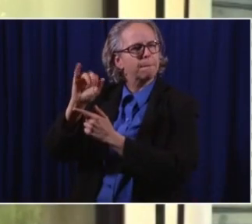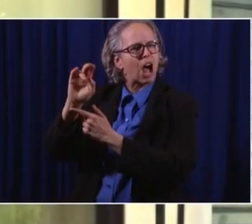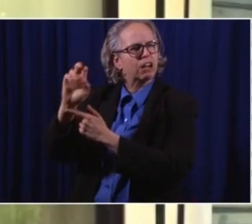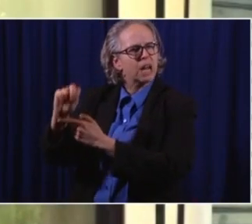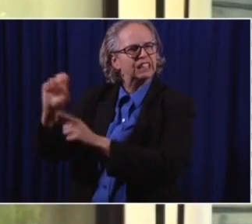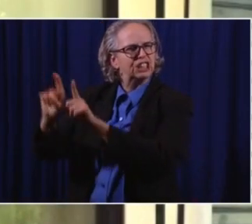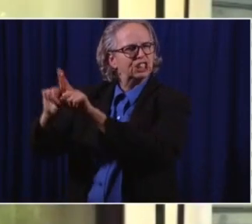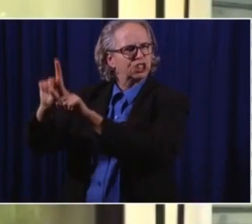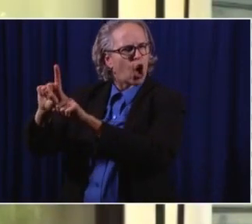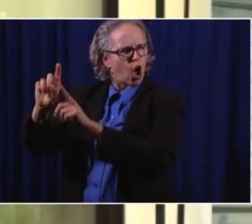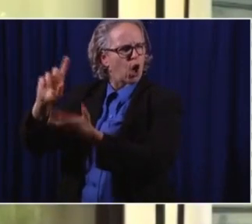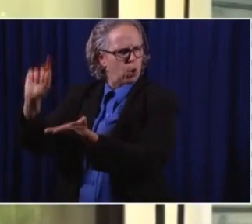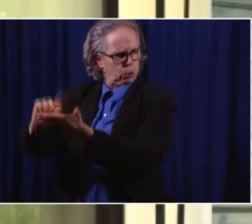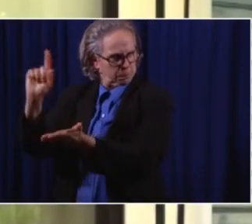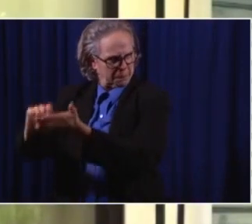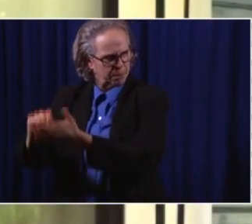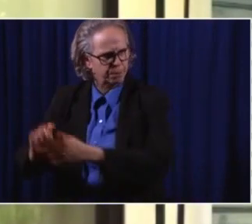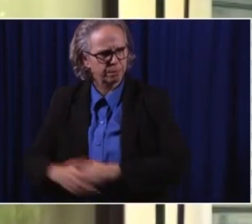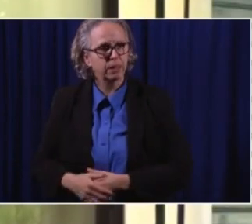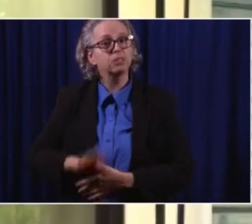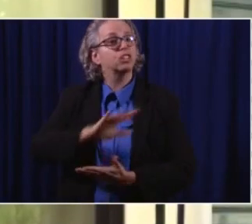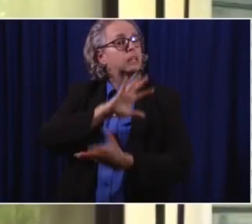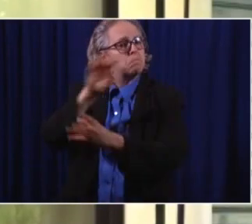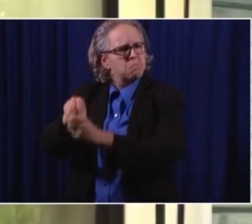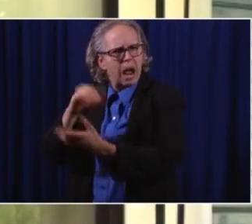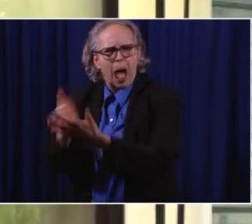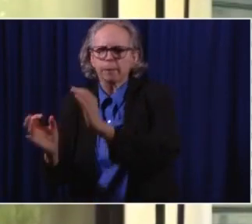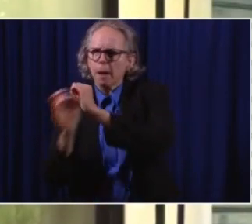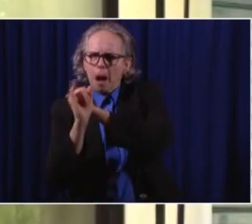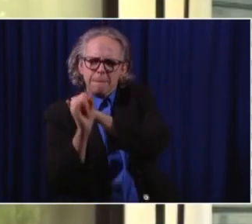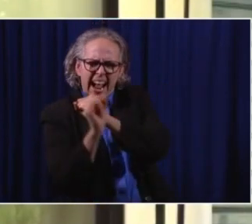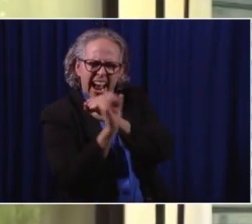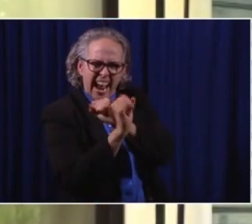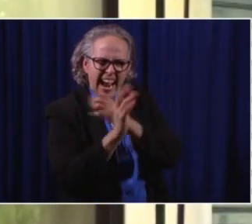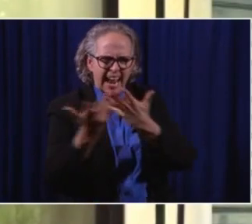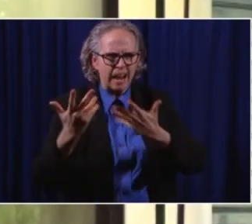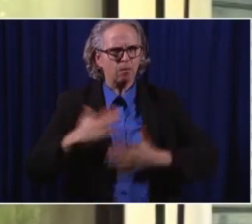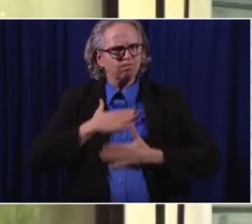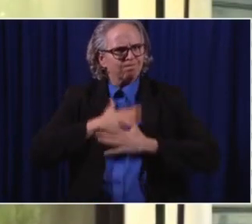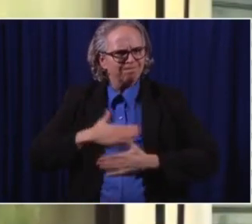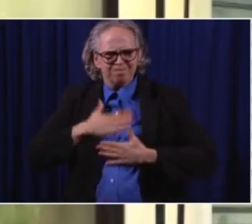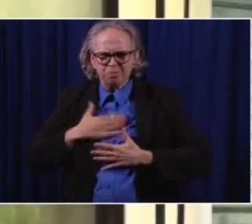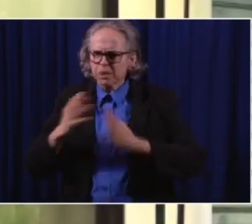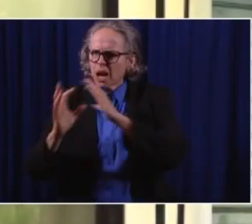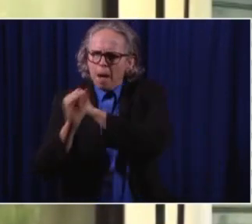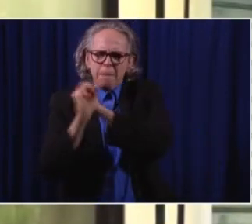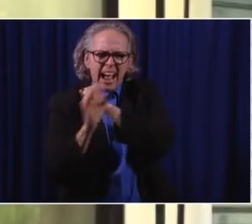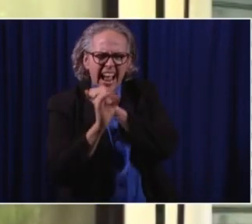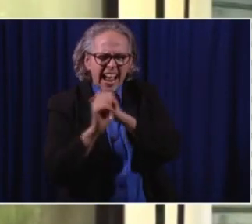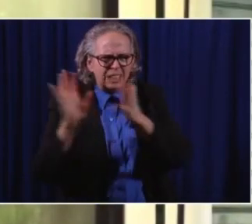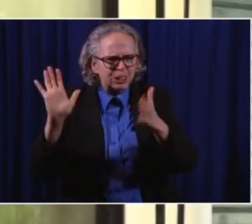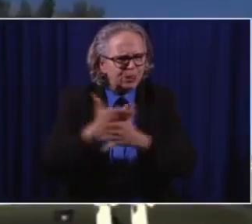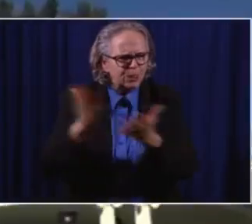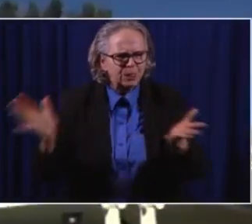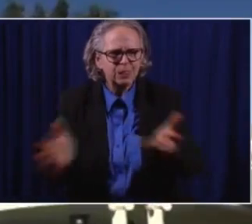husband on campaigns. And she liked to campaign and share recipes.